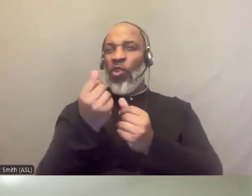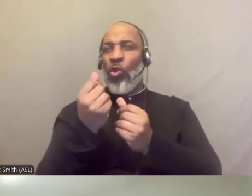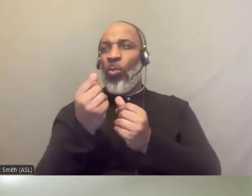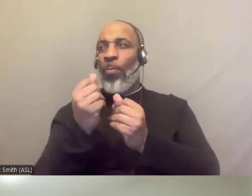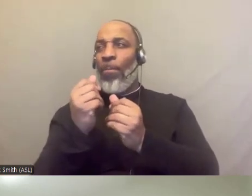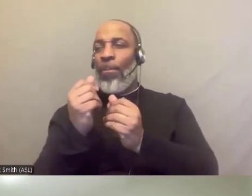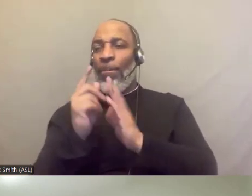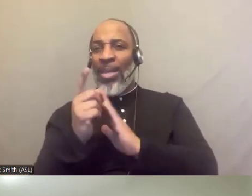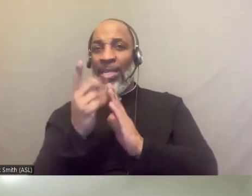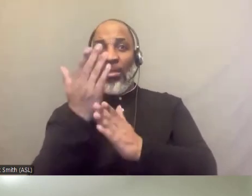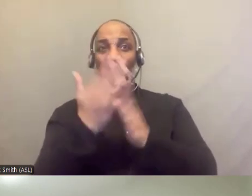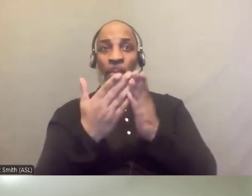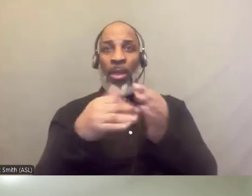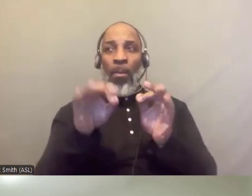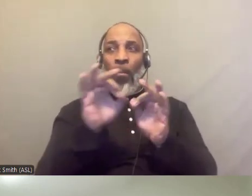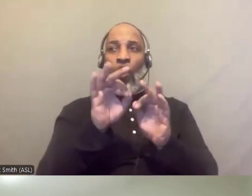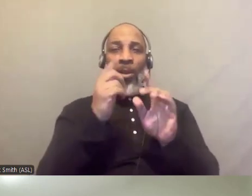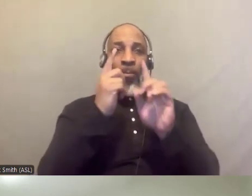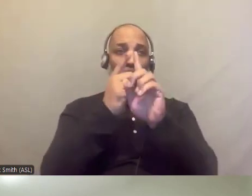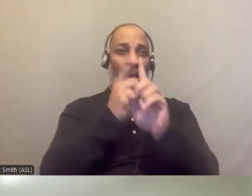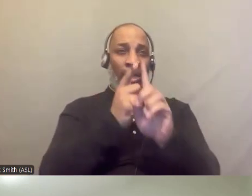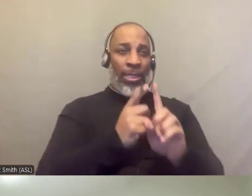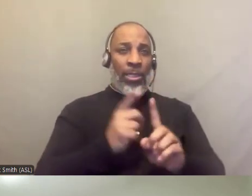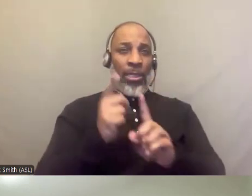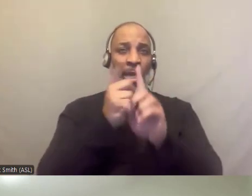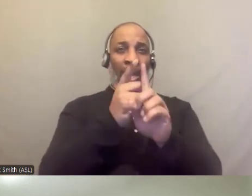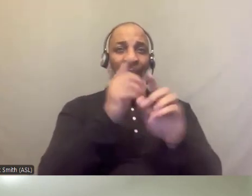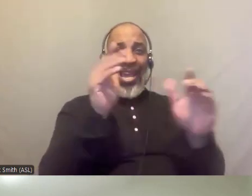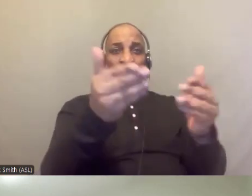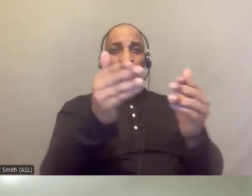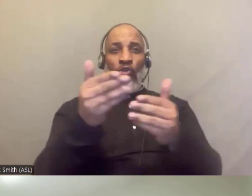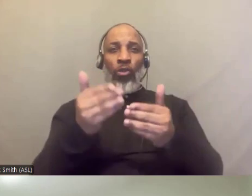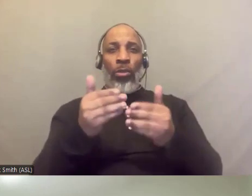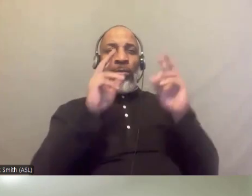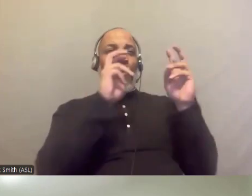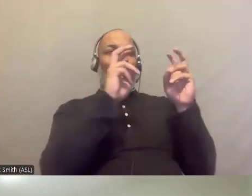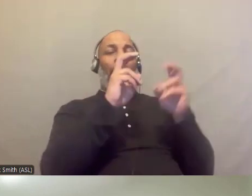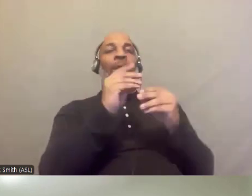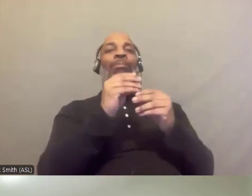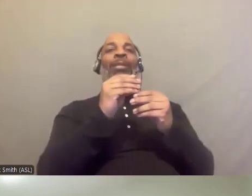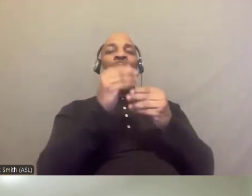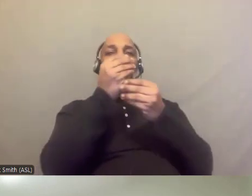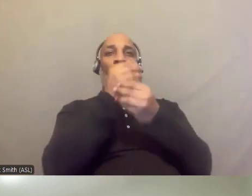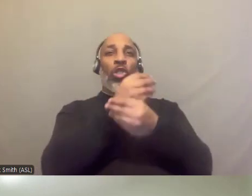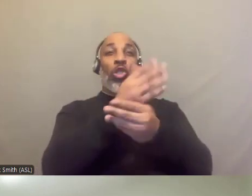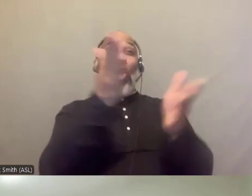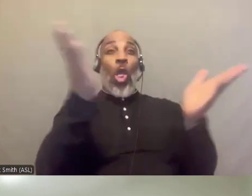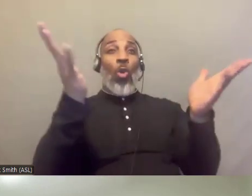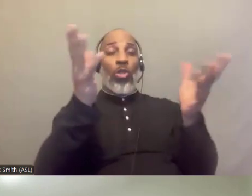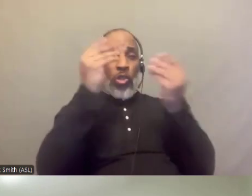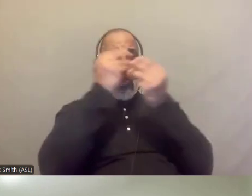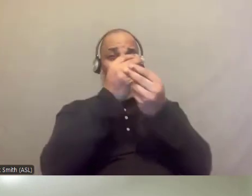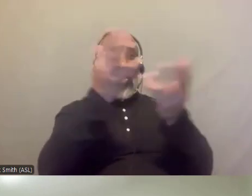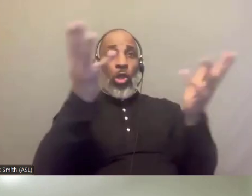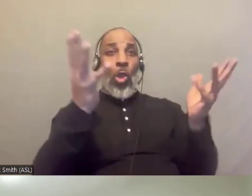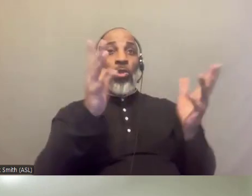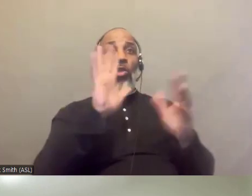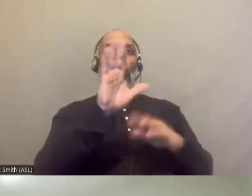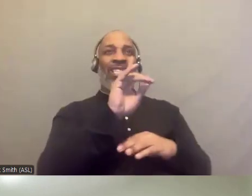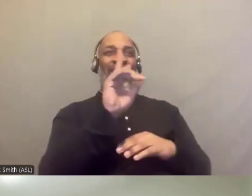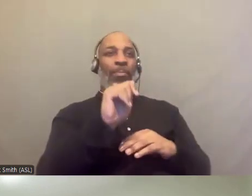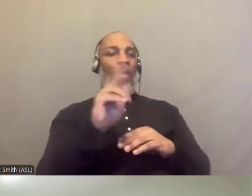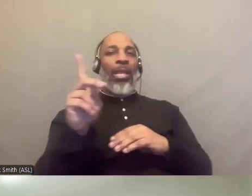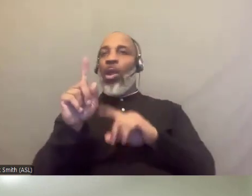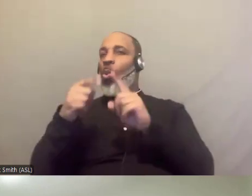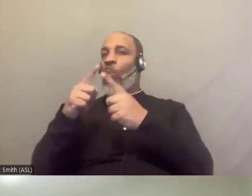of these important points, introduce the subject of disclosure, when to disclose a disability, when not to, and how